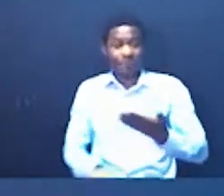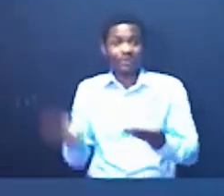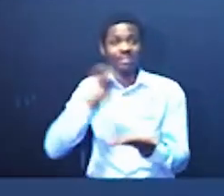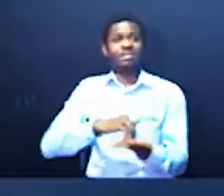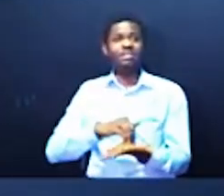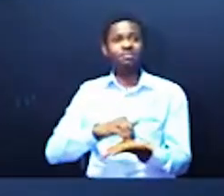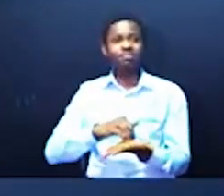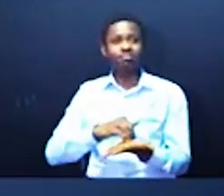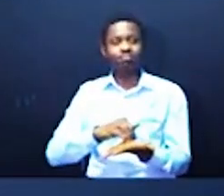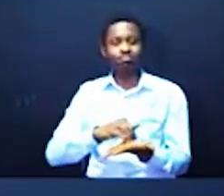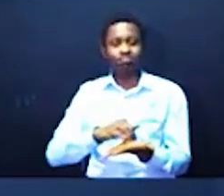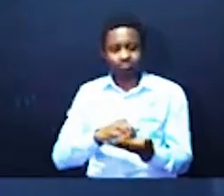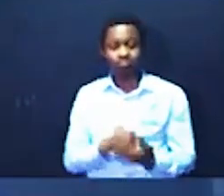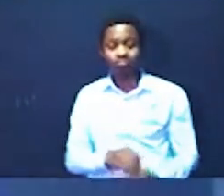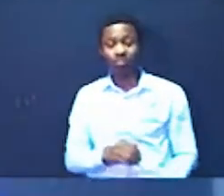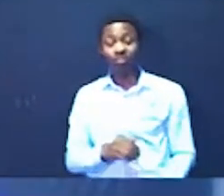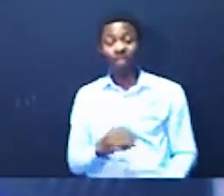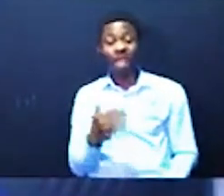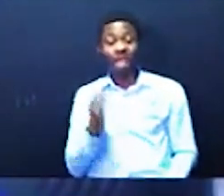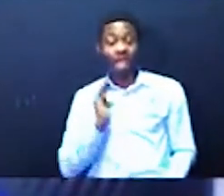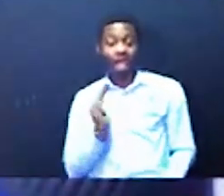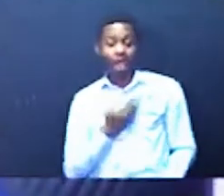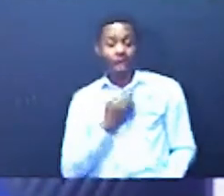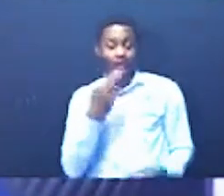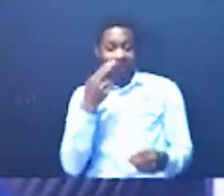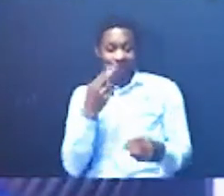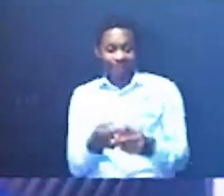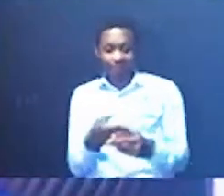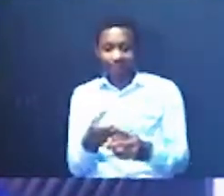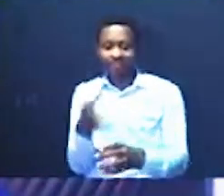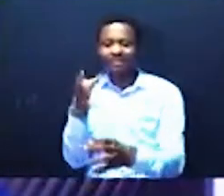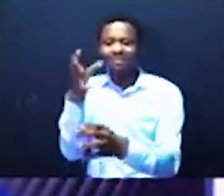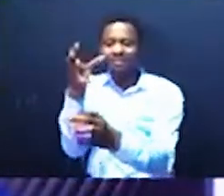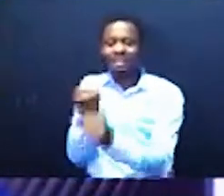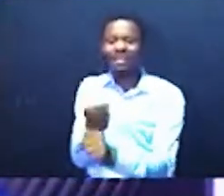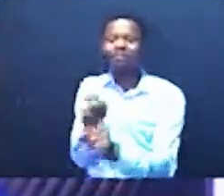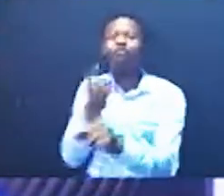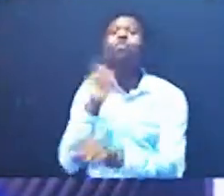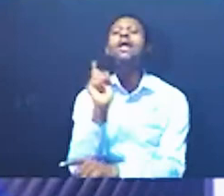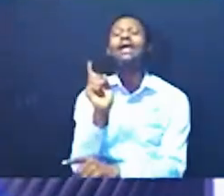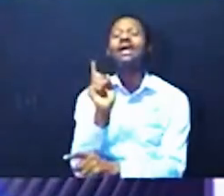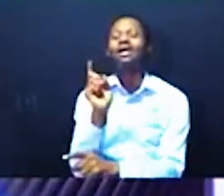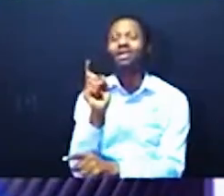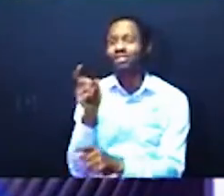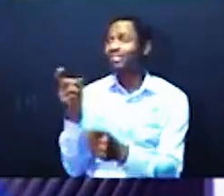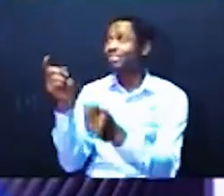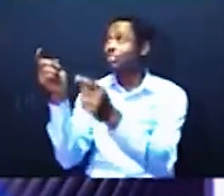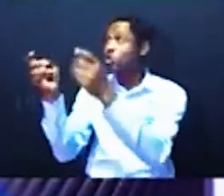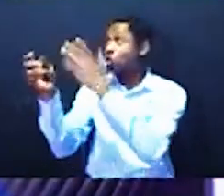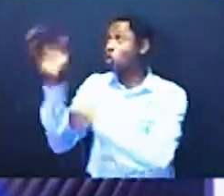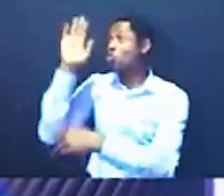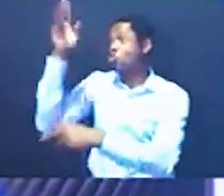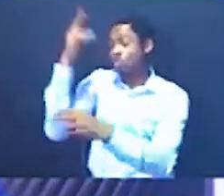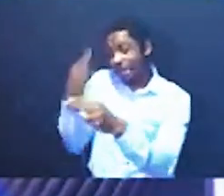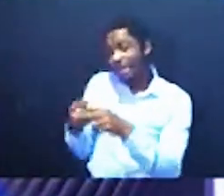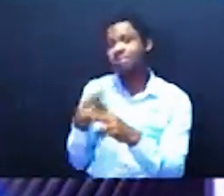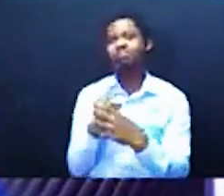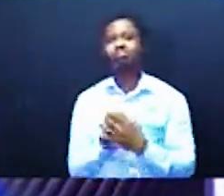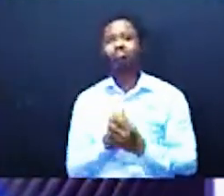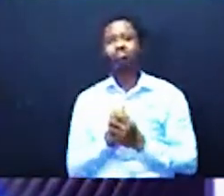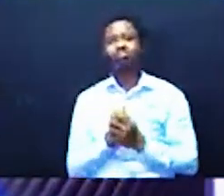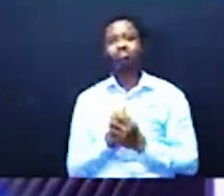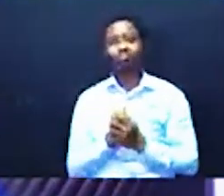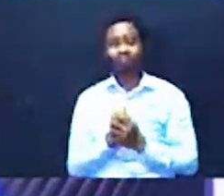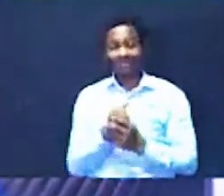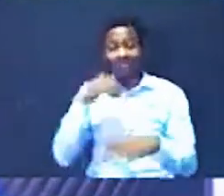have derived our name from his name. See, in the Ten Commandments, it was